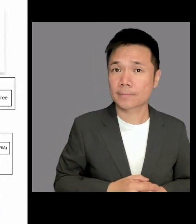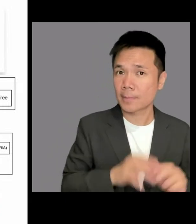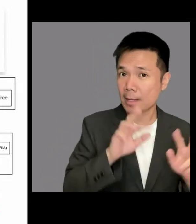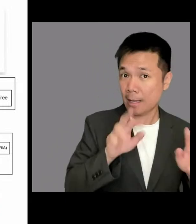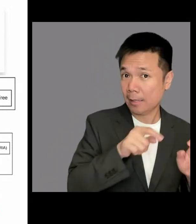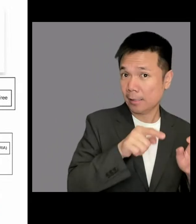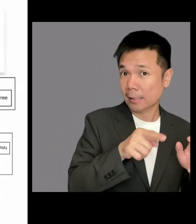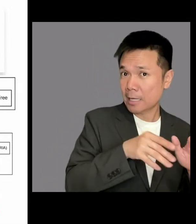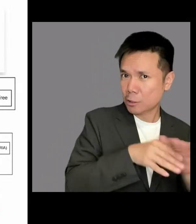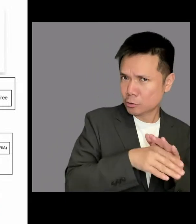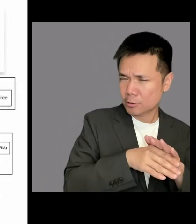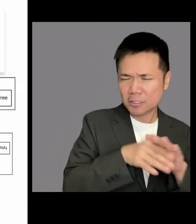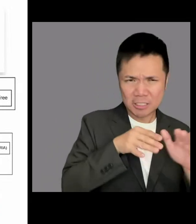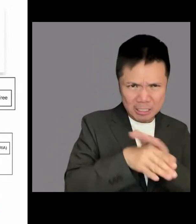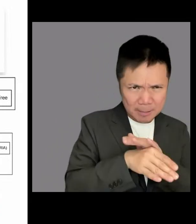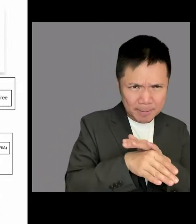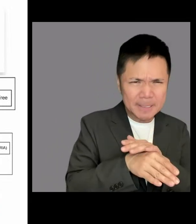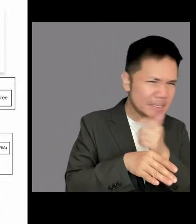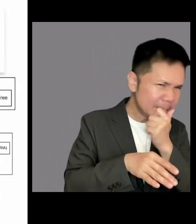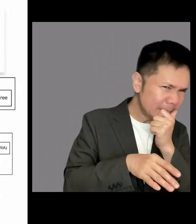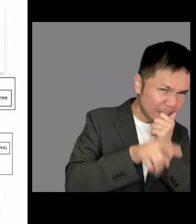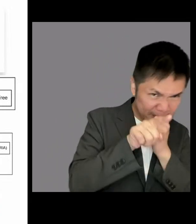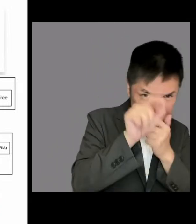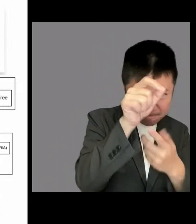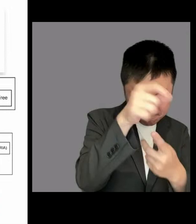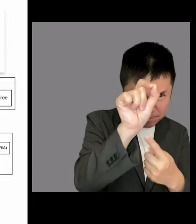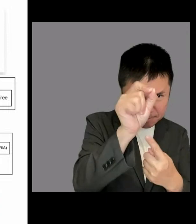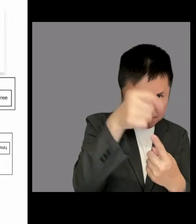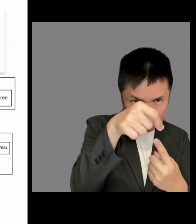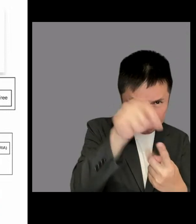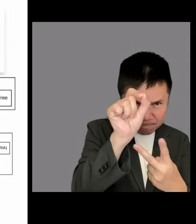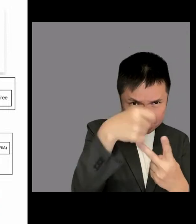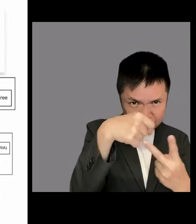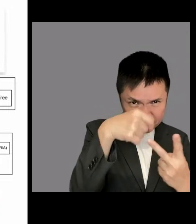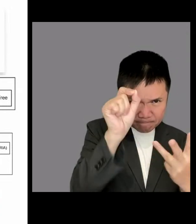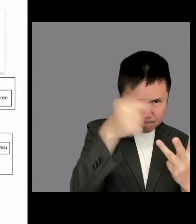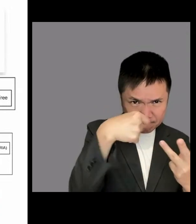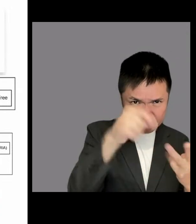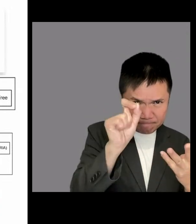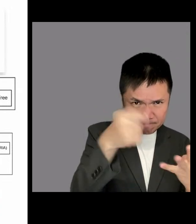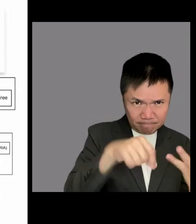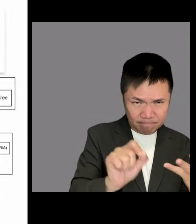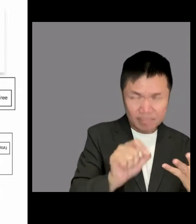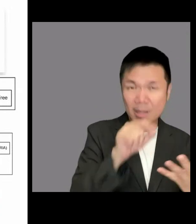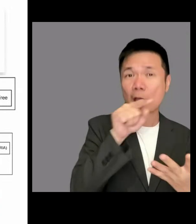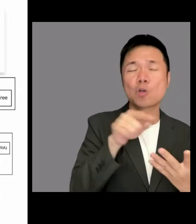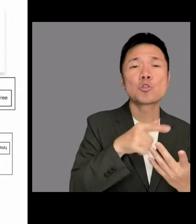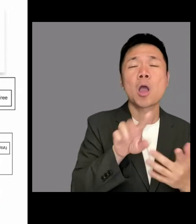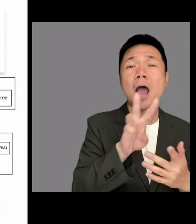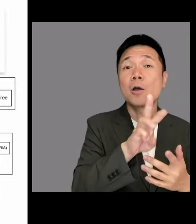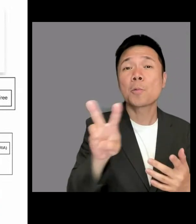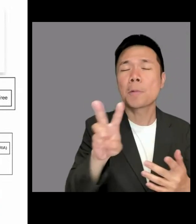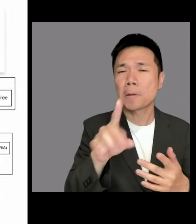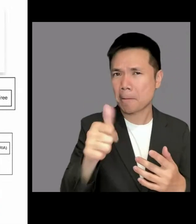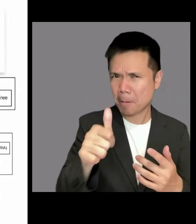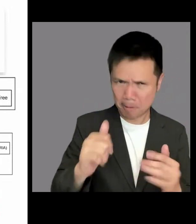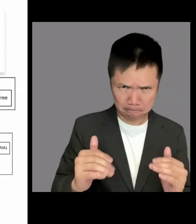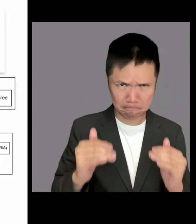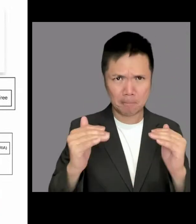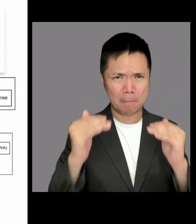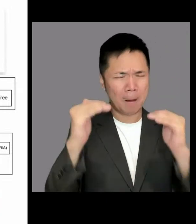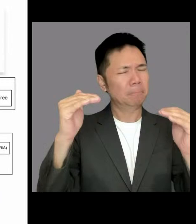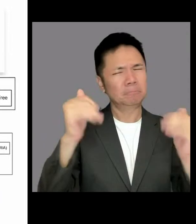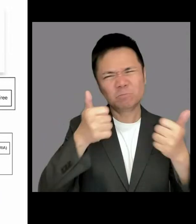what are the missing, if ARIA is actually needed, what types of progressive enhancement can be done on components to actually make them